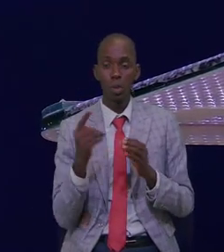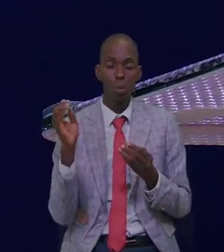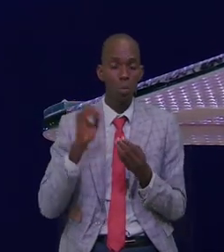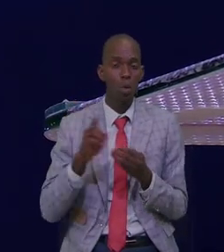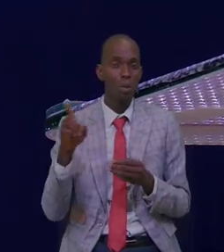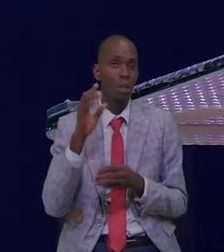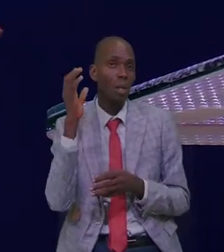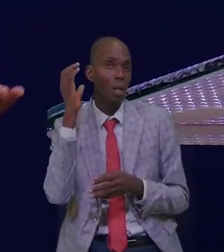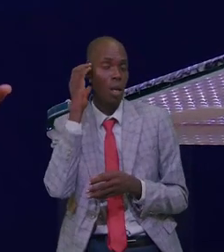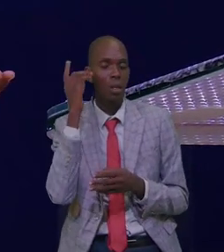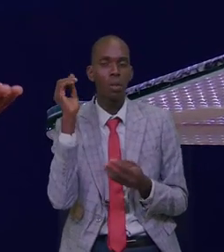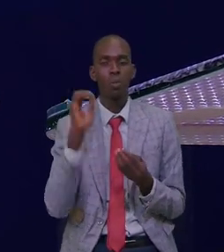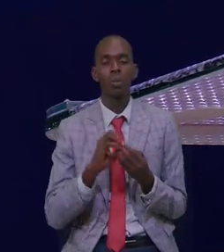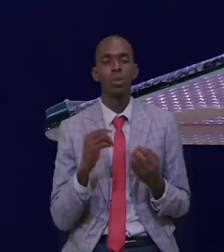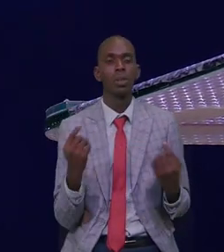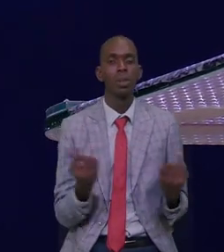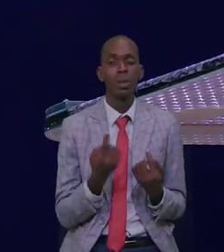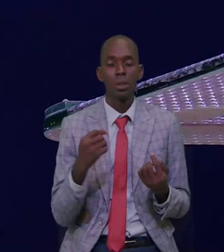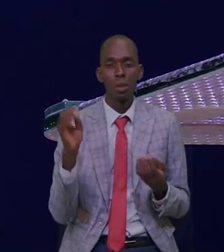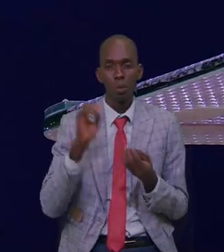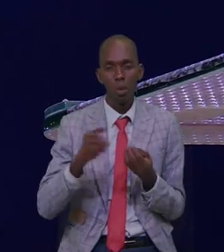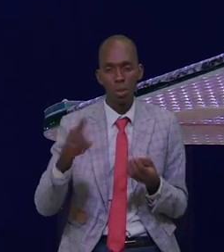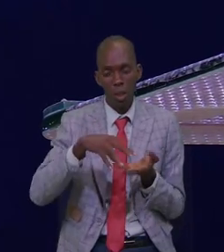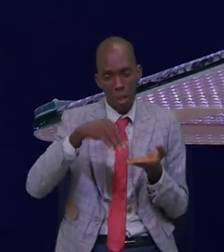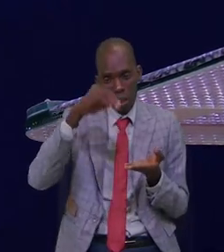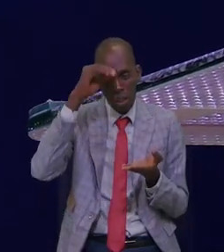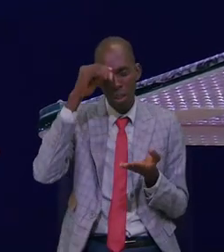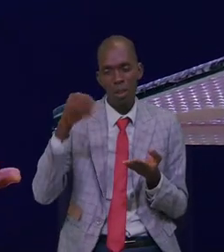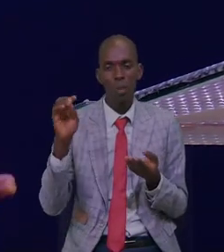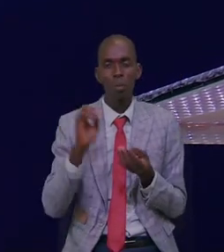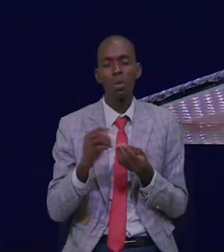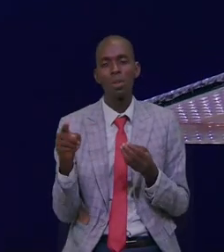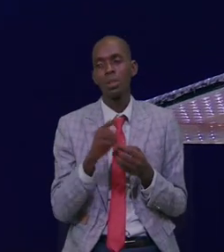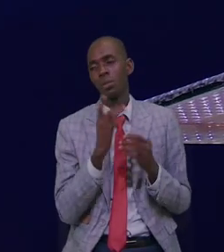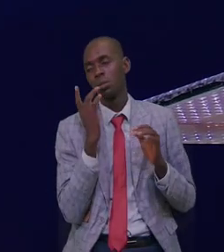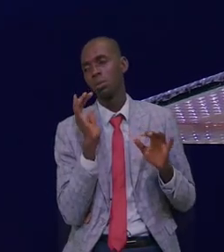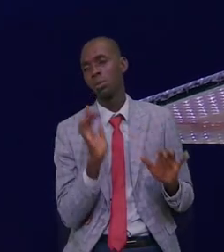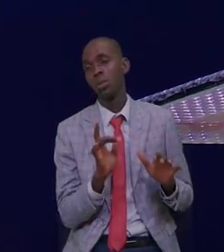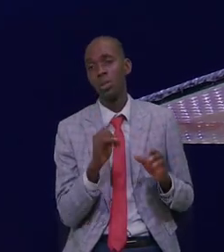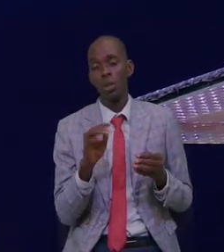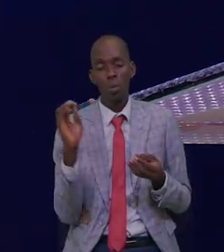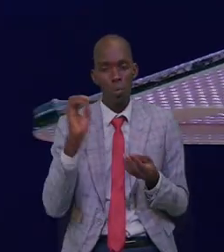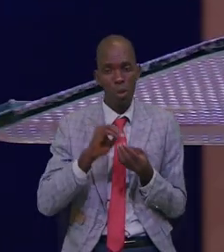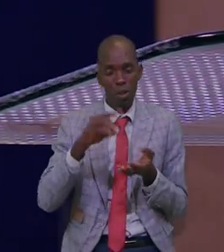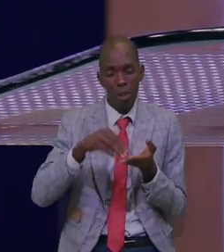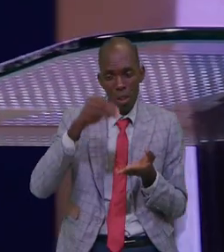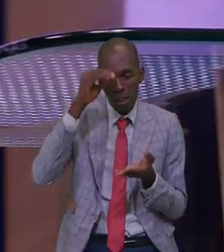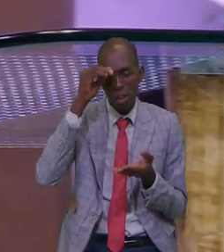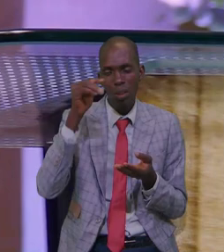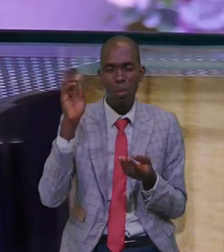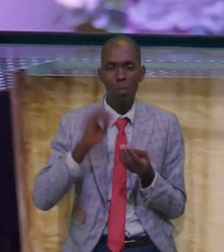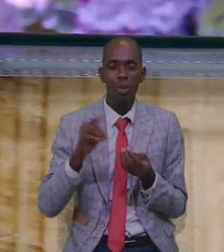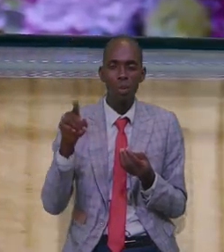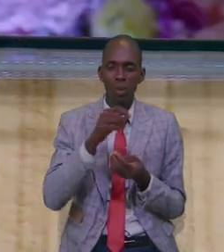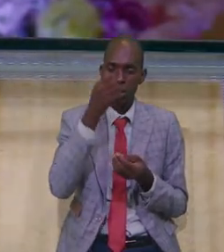sin. The more they hear, the more they scorn. The more they hear, the more they rebel. And it says,